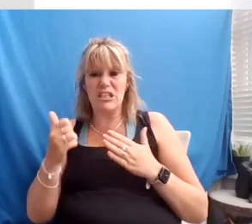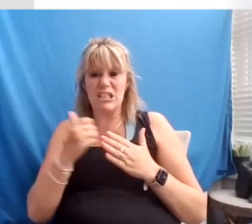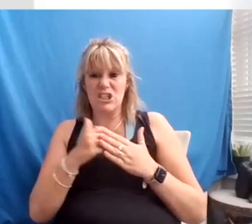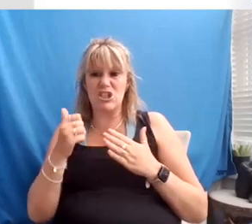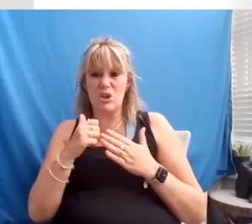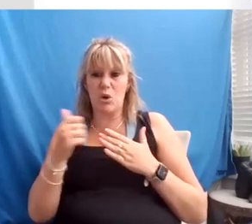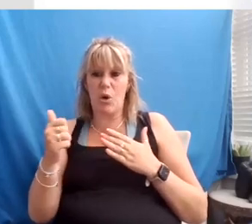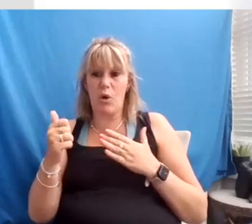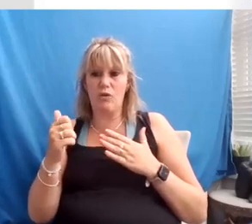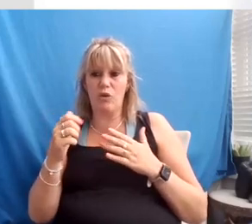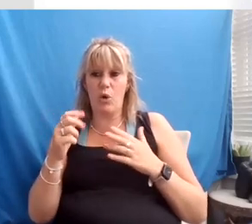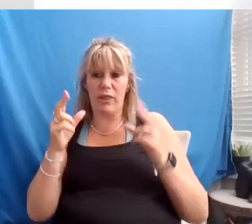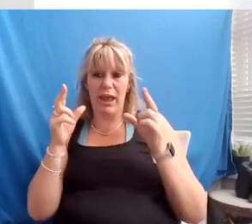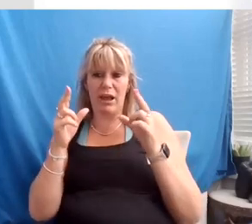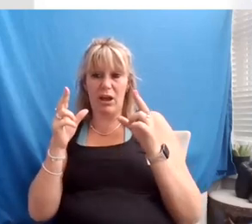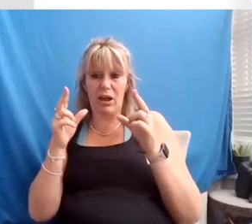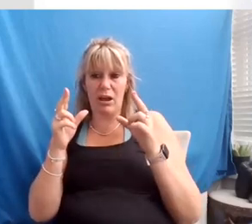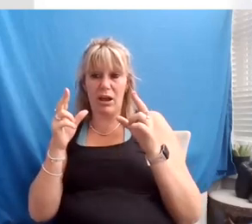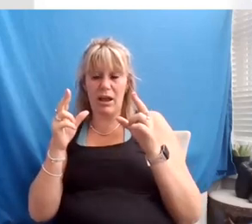well. So